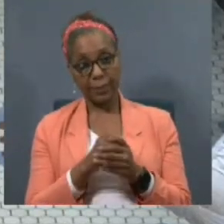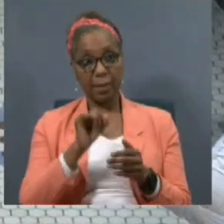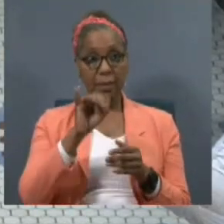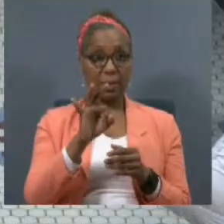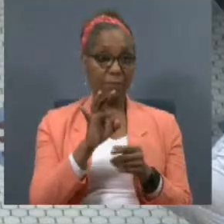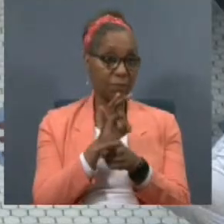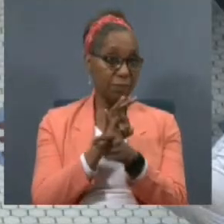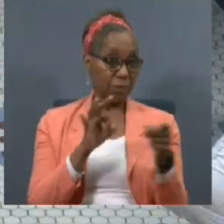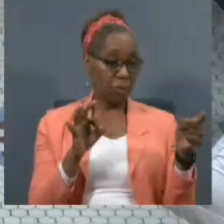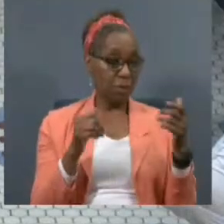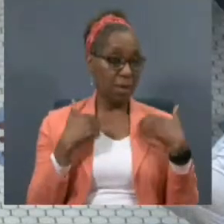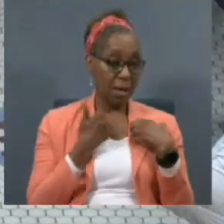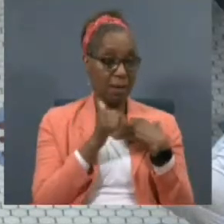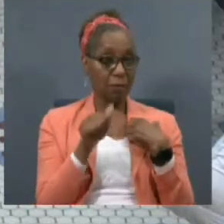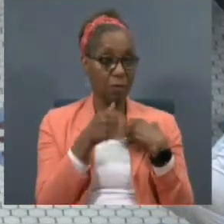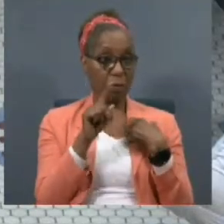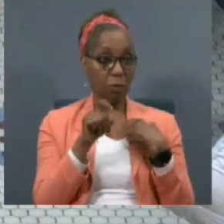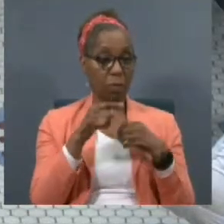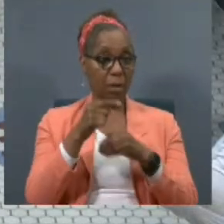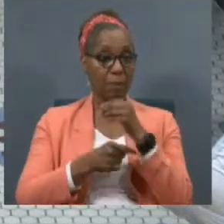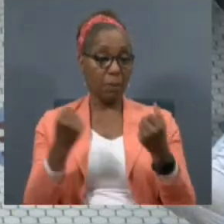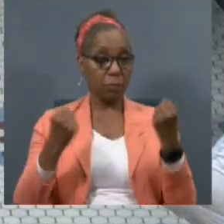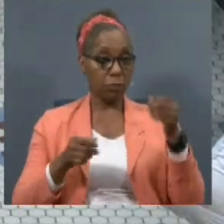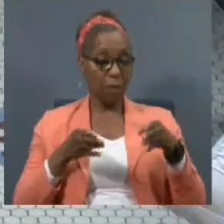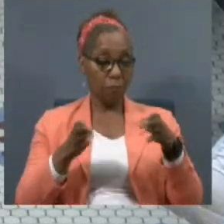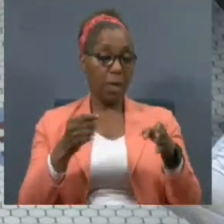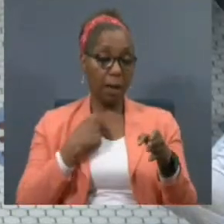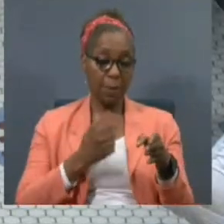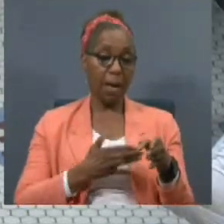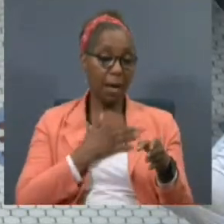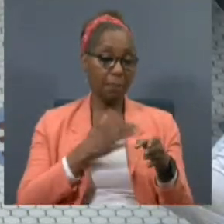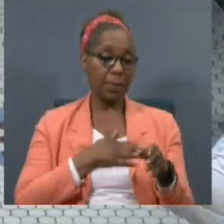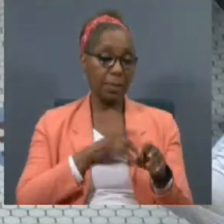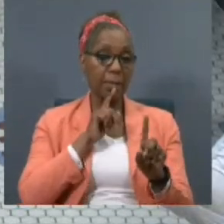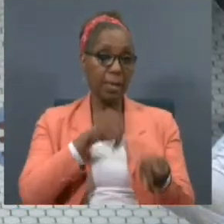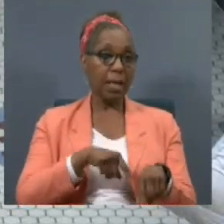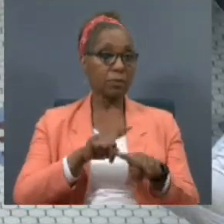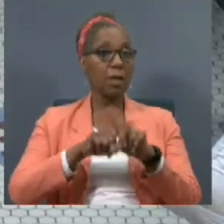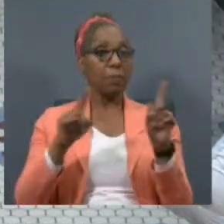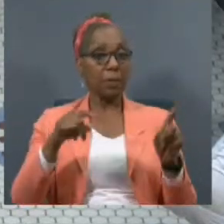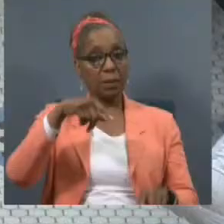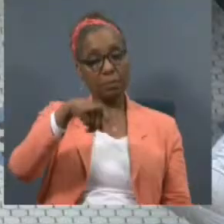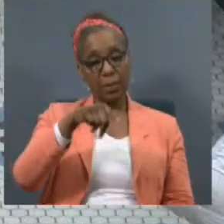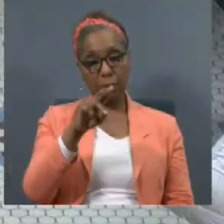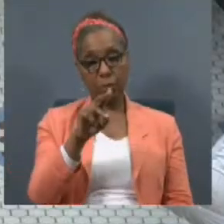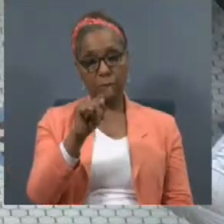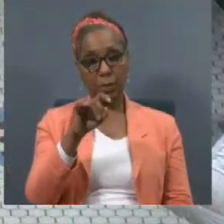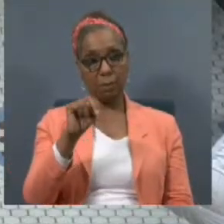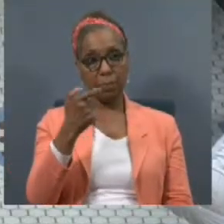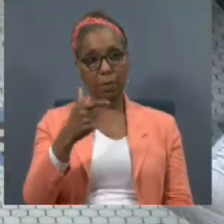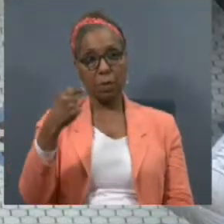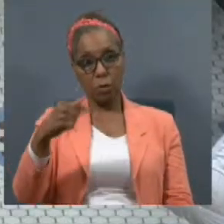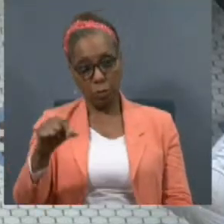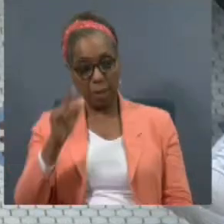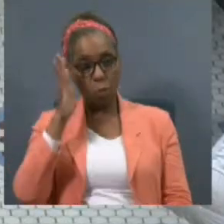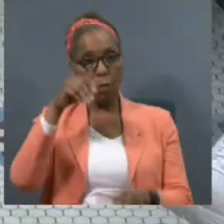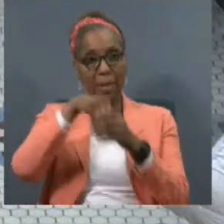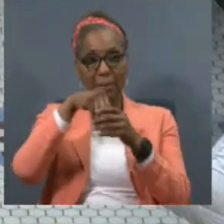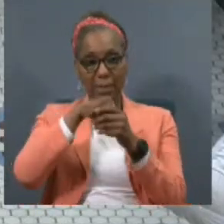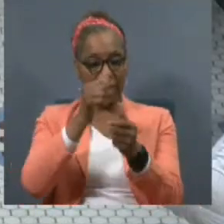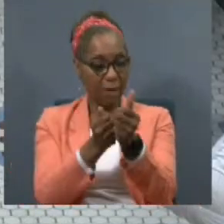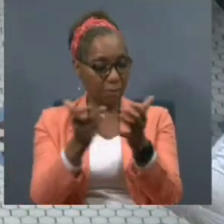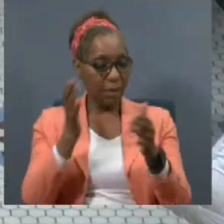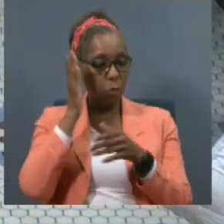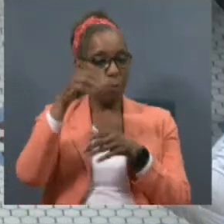any other questions about the driveway, I'll be glad to answer that. The putting green will be inside. It won't be outside. Everything with the golf facility will